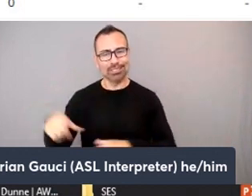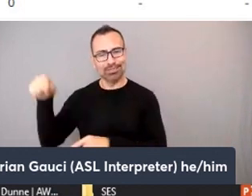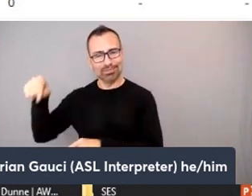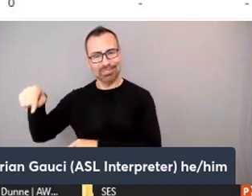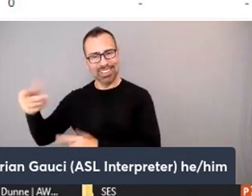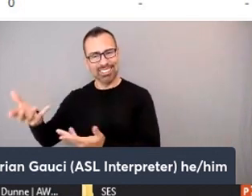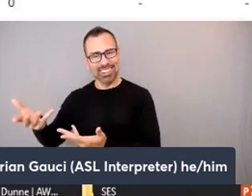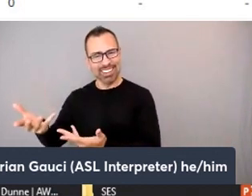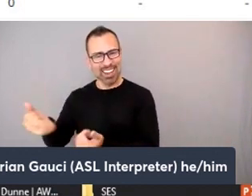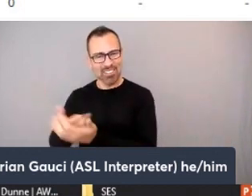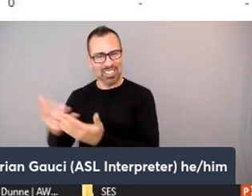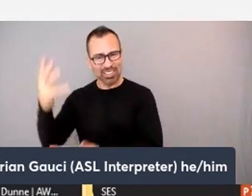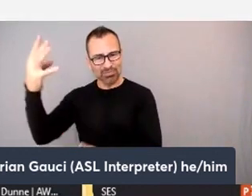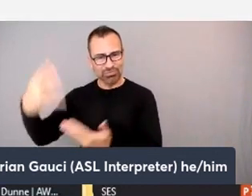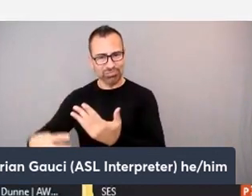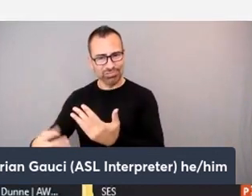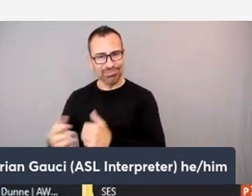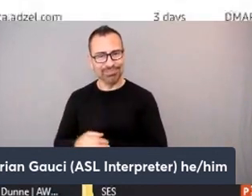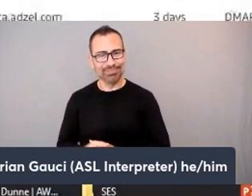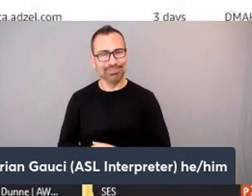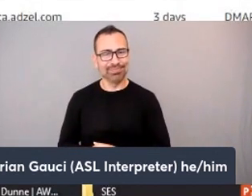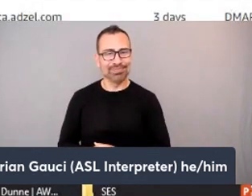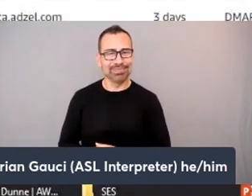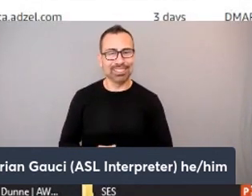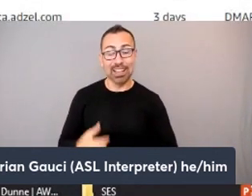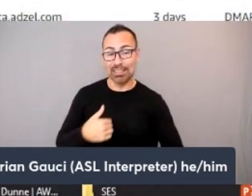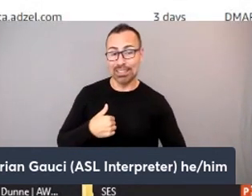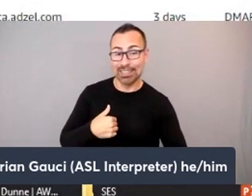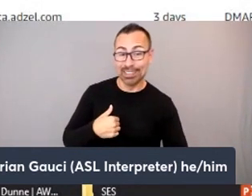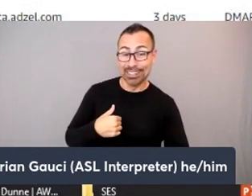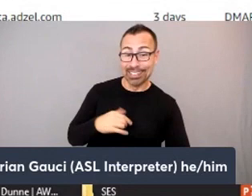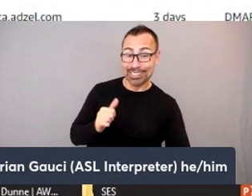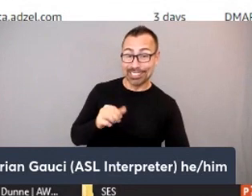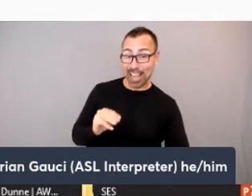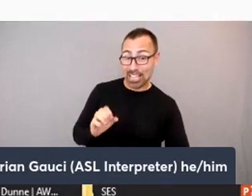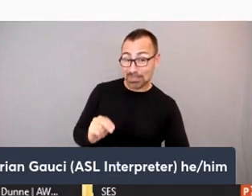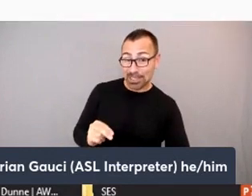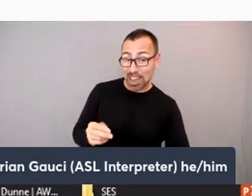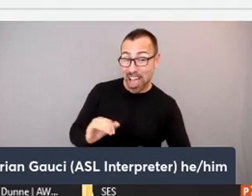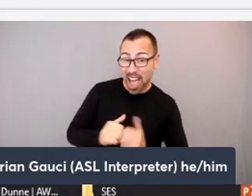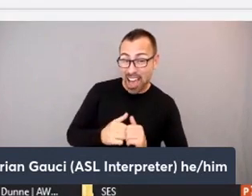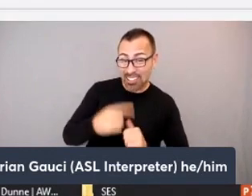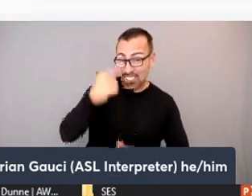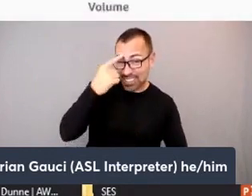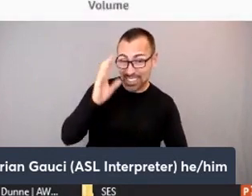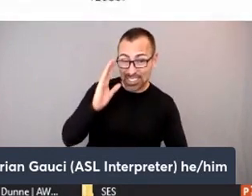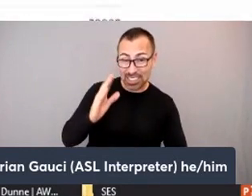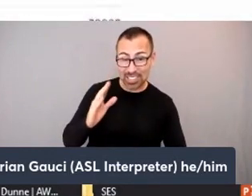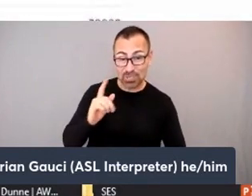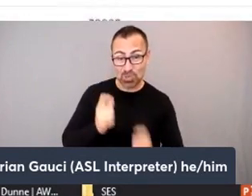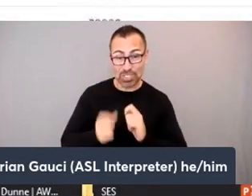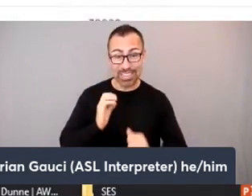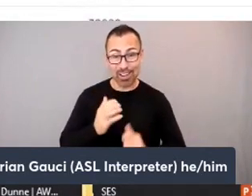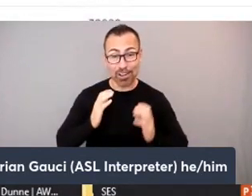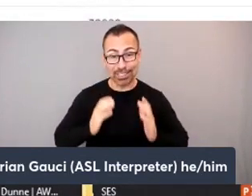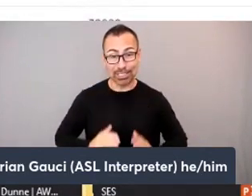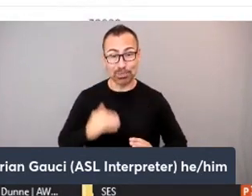I love it. Go ahead, Jasmine. I was just going to ask, how do you think that this is going to change our customers' email programs?